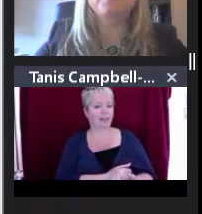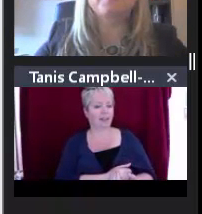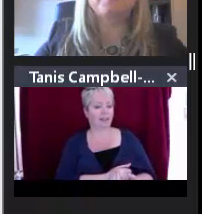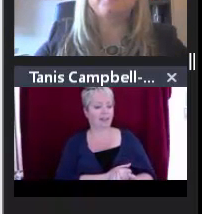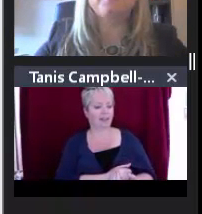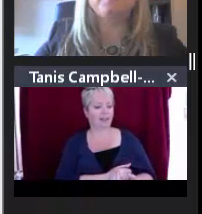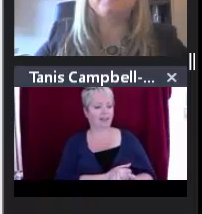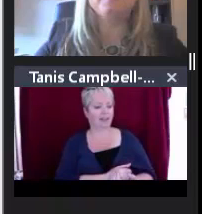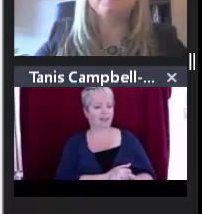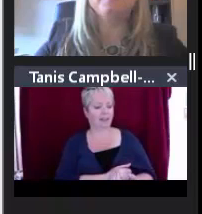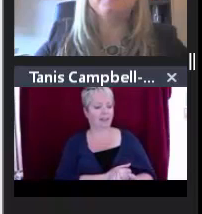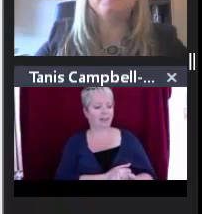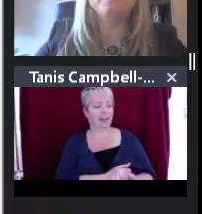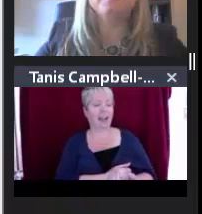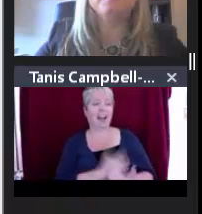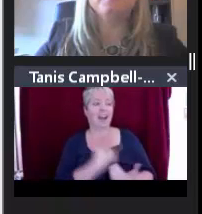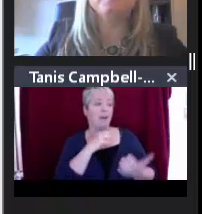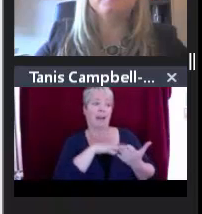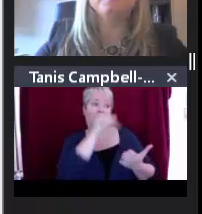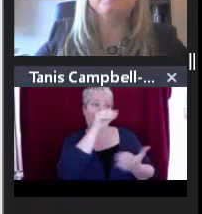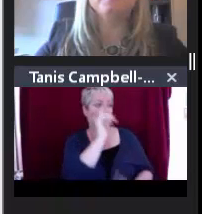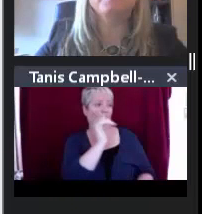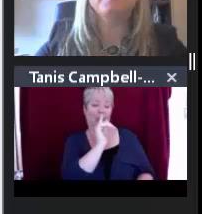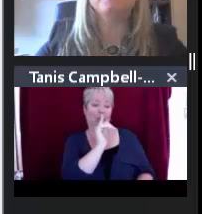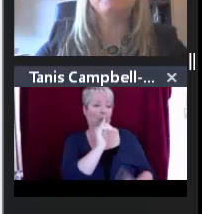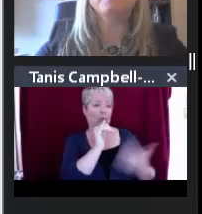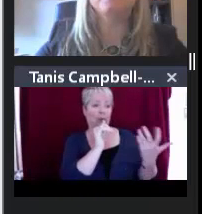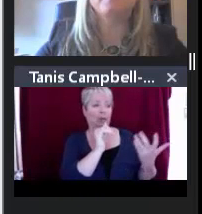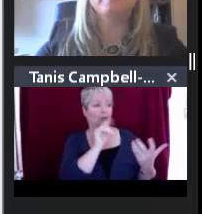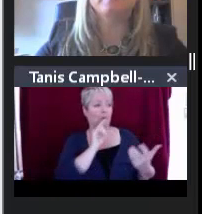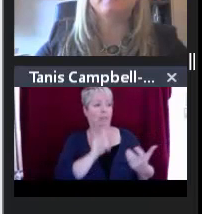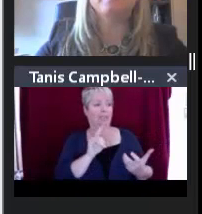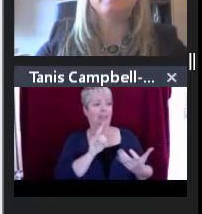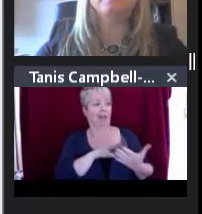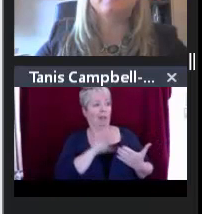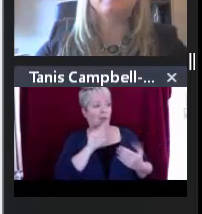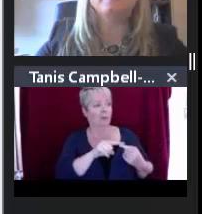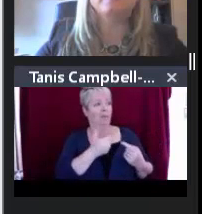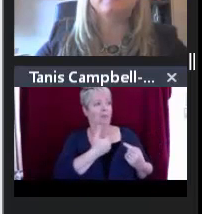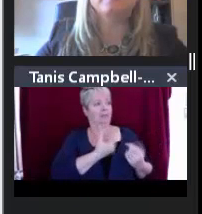as it was for me a learning process, and then the whole rediscovery.